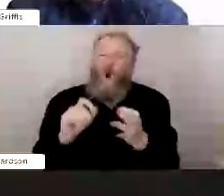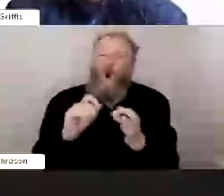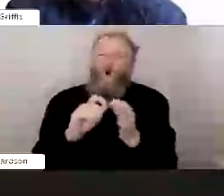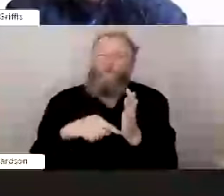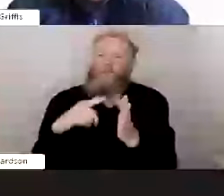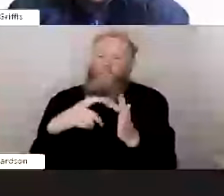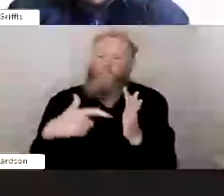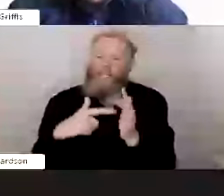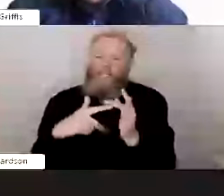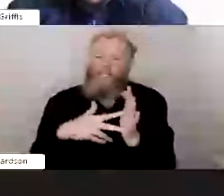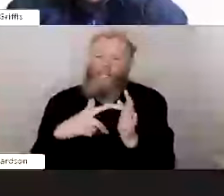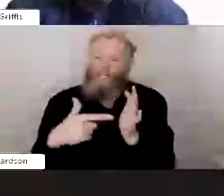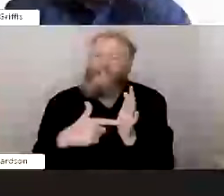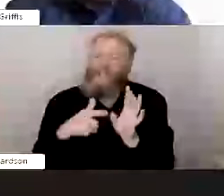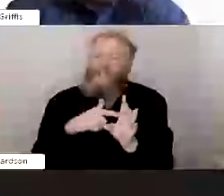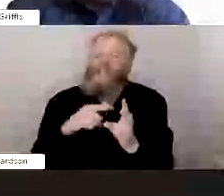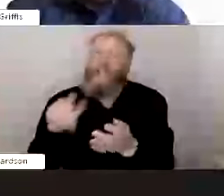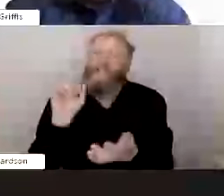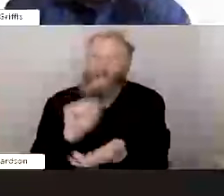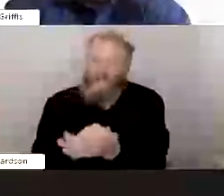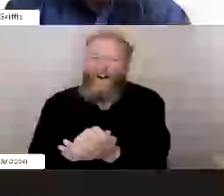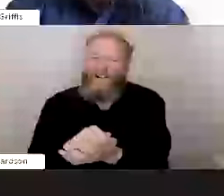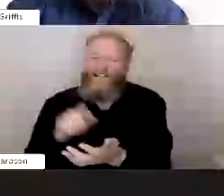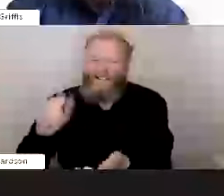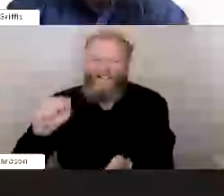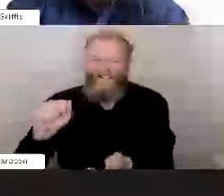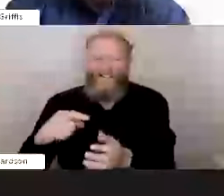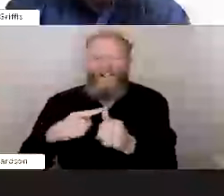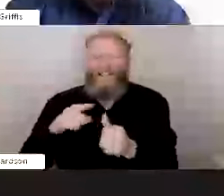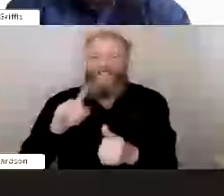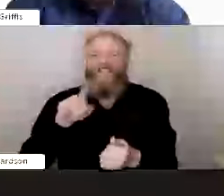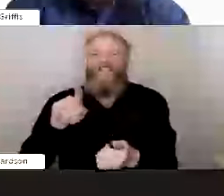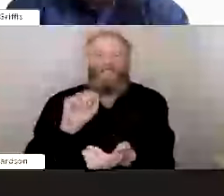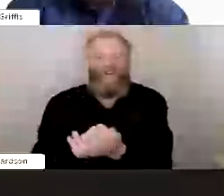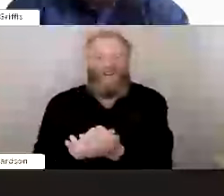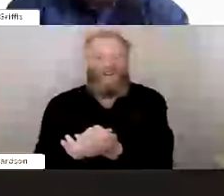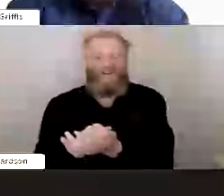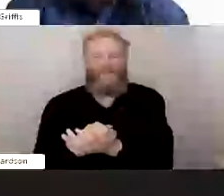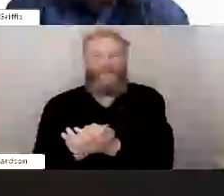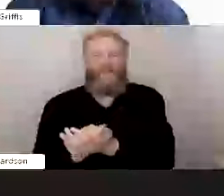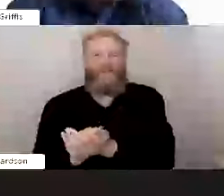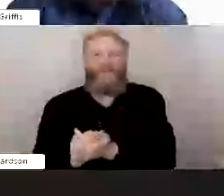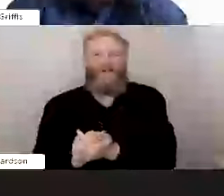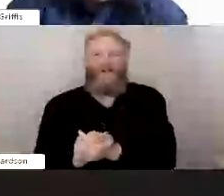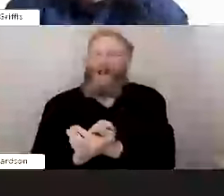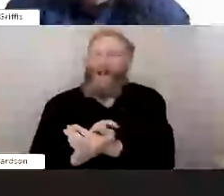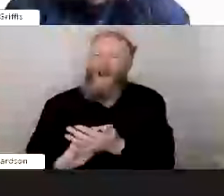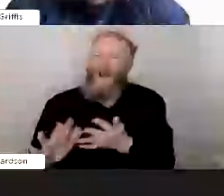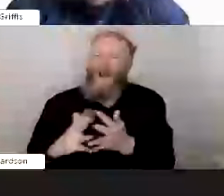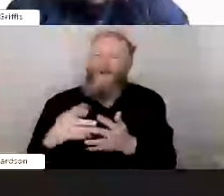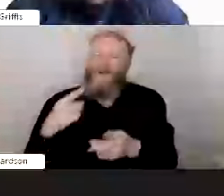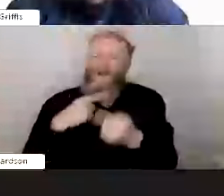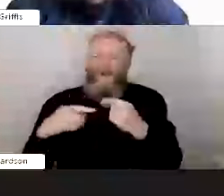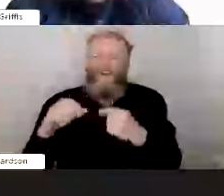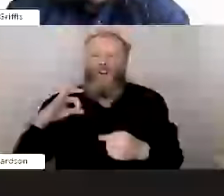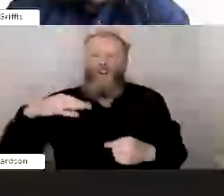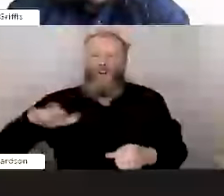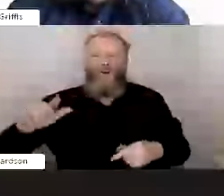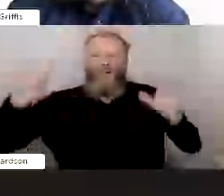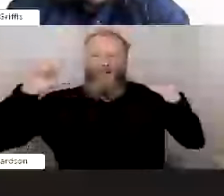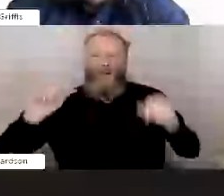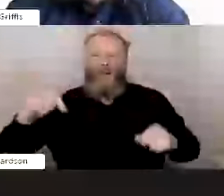So quiet voice, yeah. So how do I describe it? I mean, yeah, you just don't go in there loud with all the